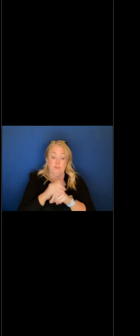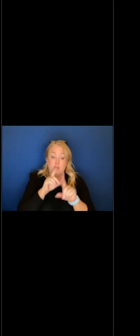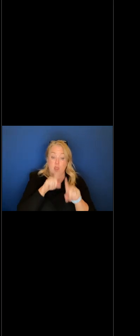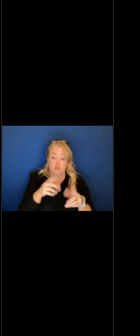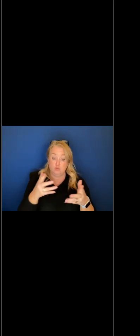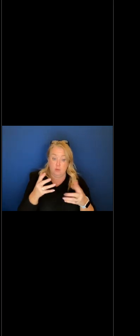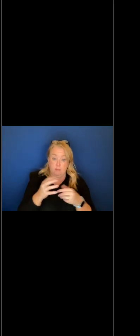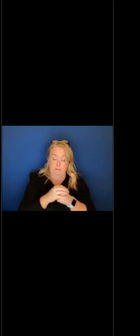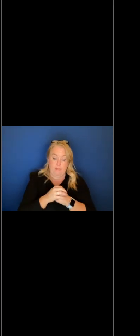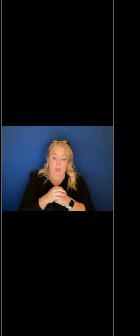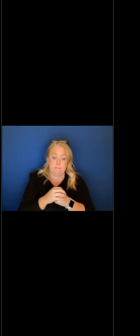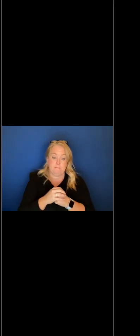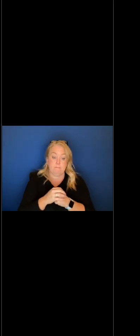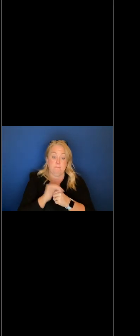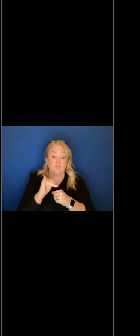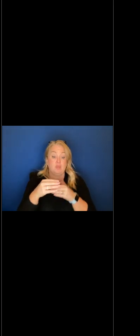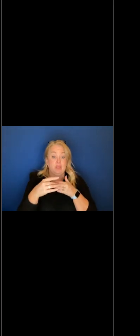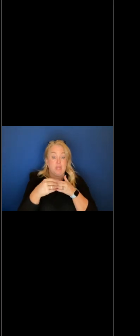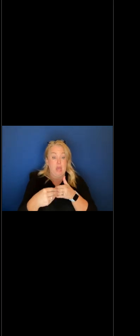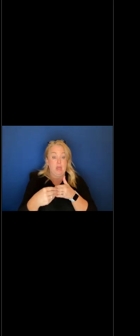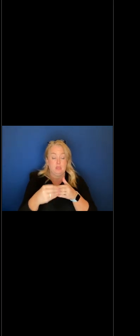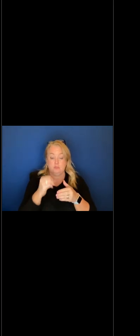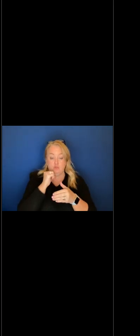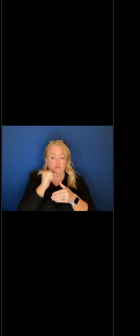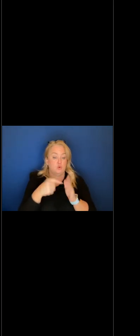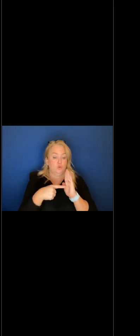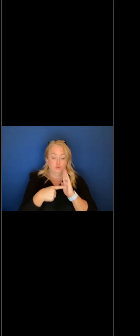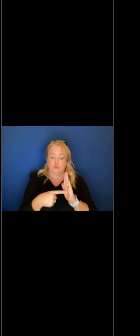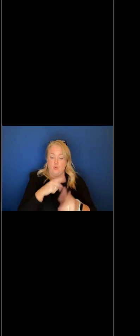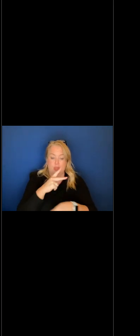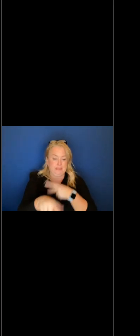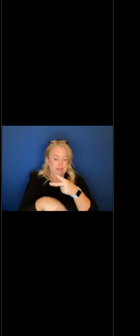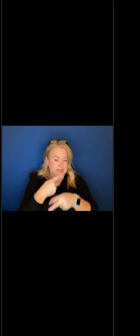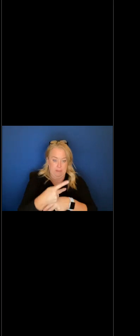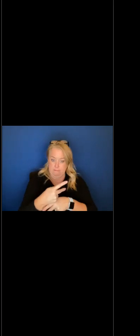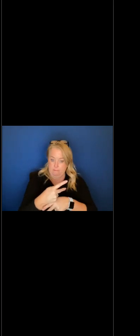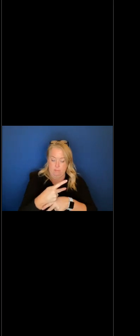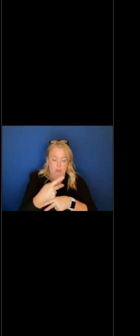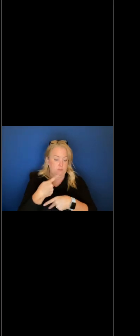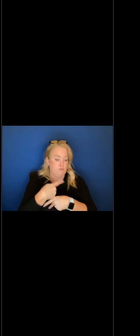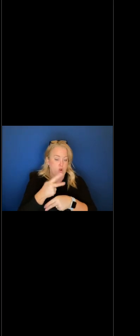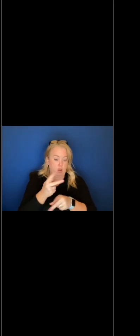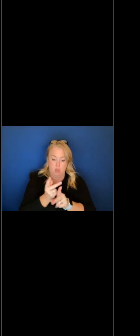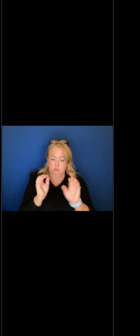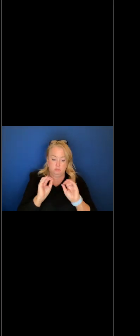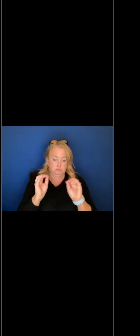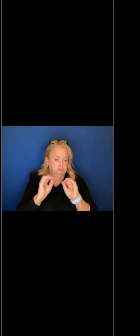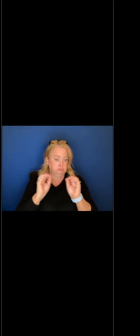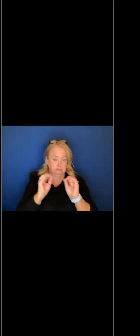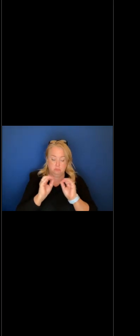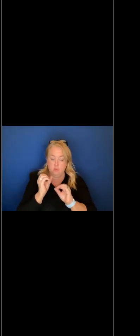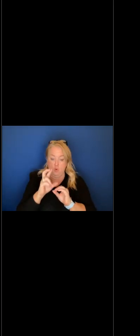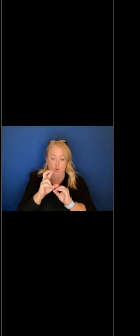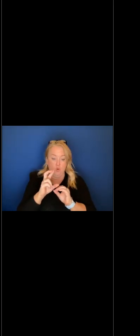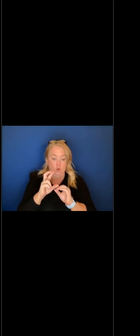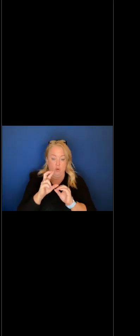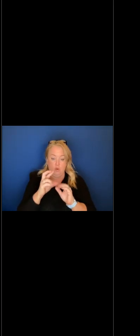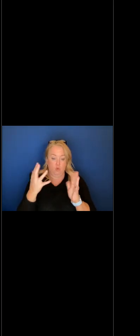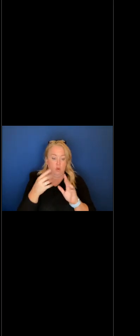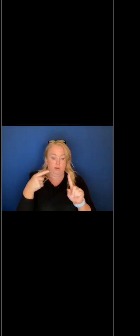answer: the guidelines do not prescribe the type of product for grab bars or the